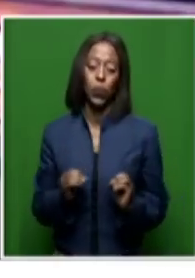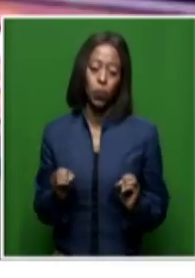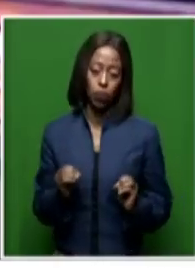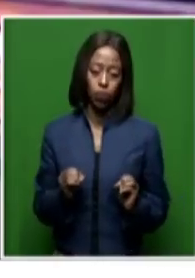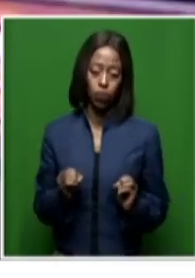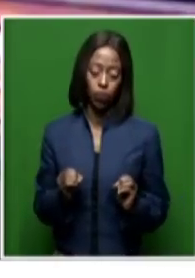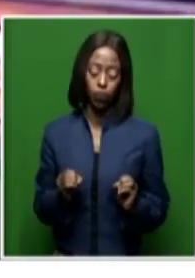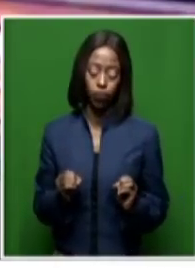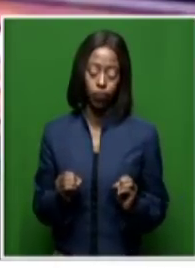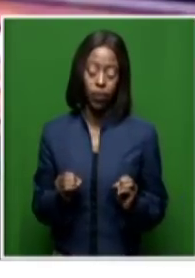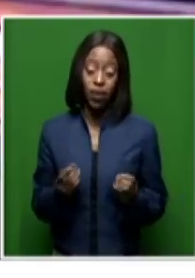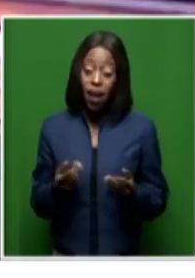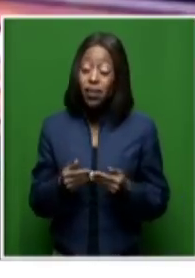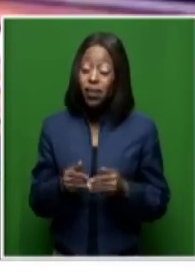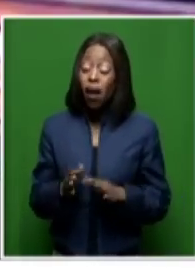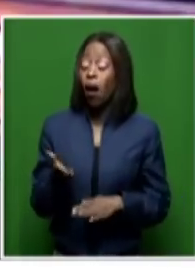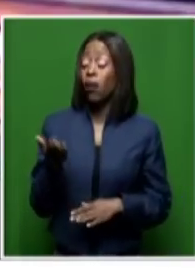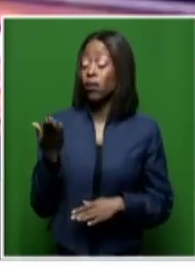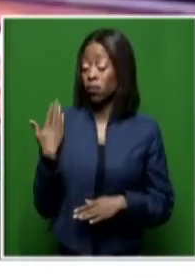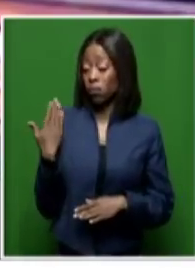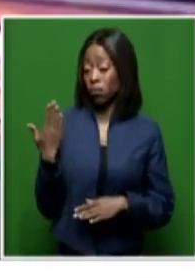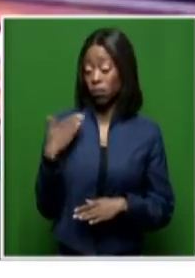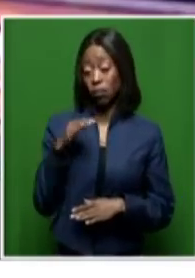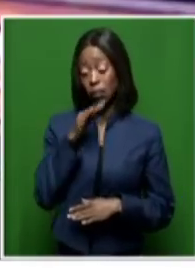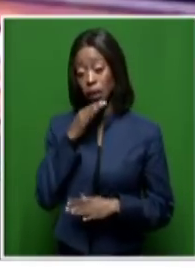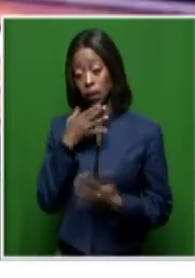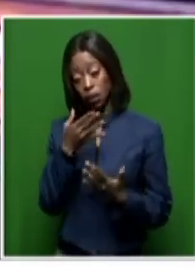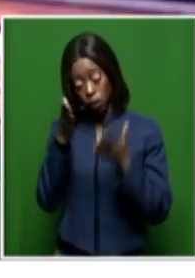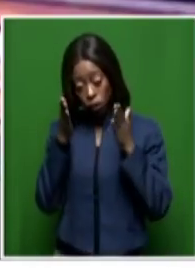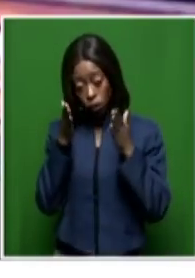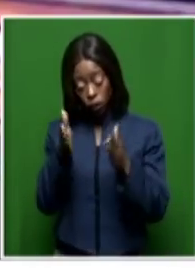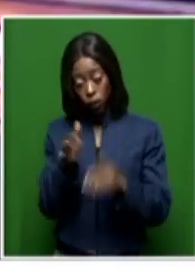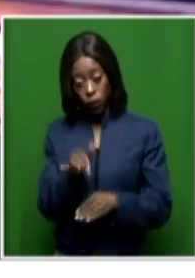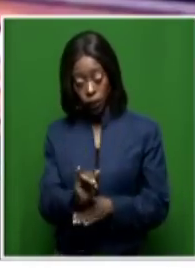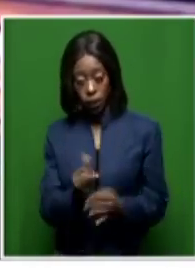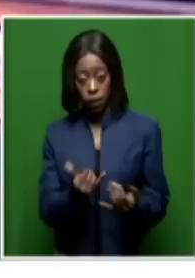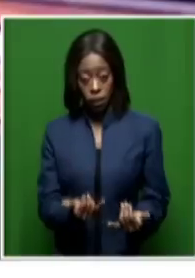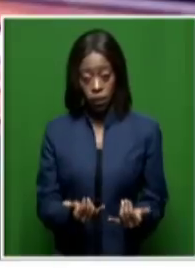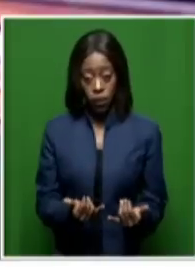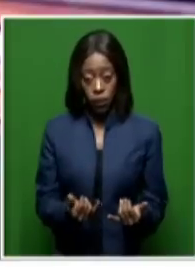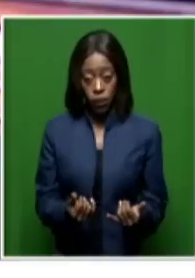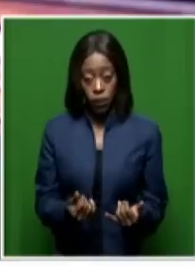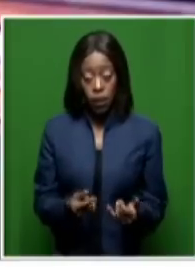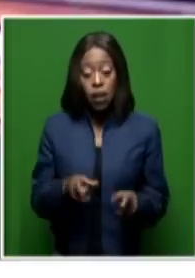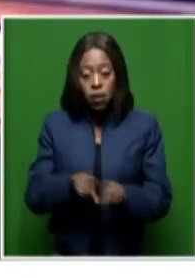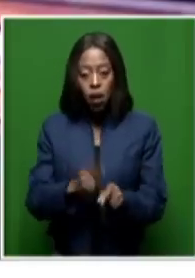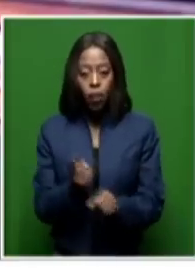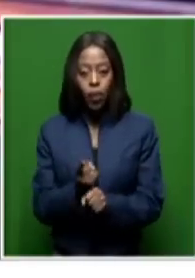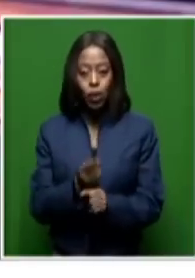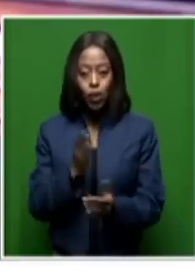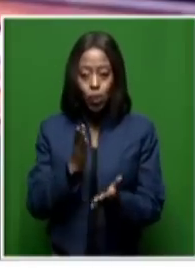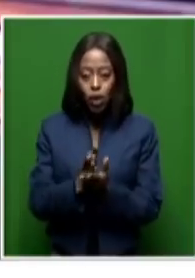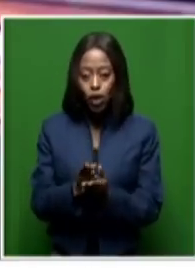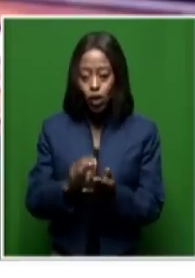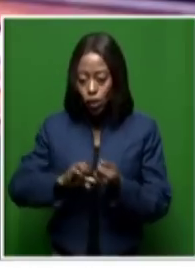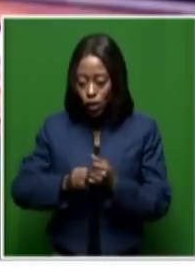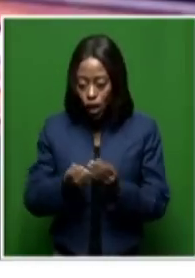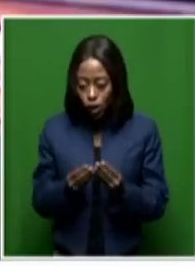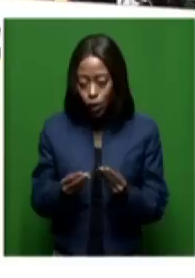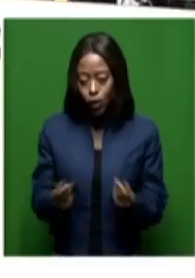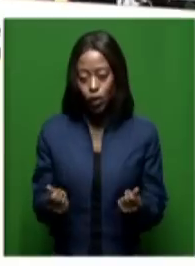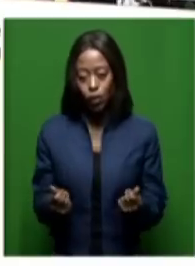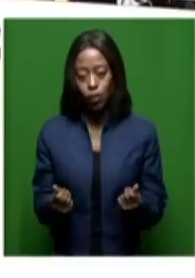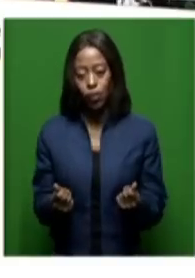the years. And this is what we have to deal with now and ensure that we reverse that. What is the cost